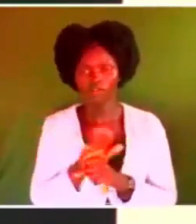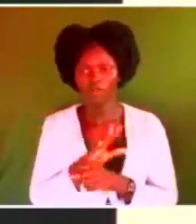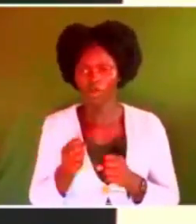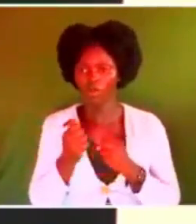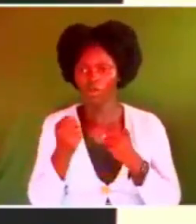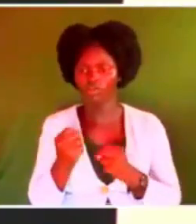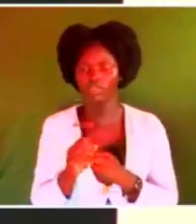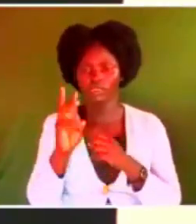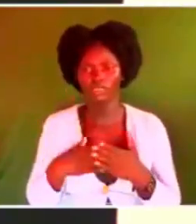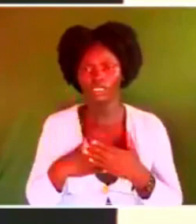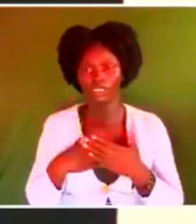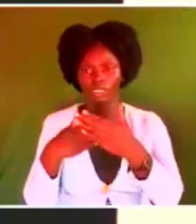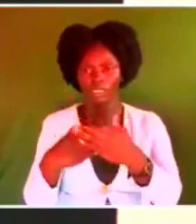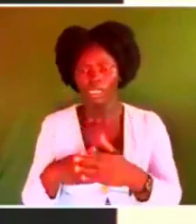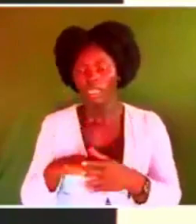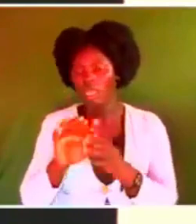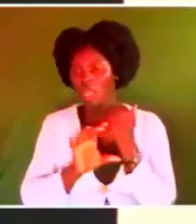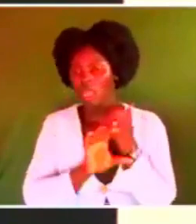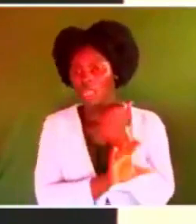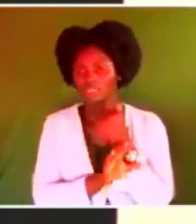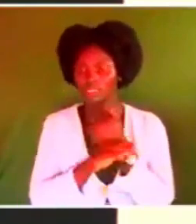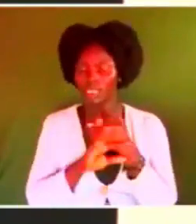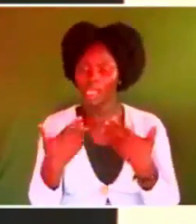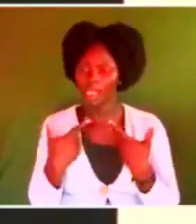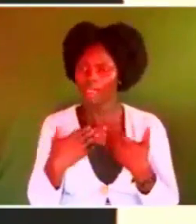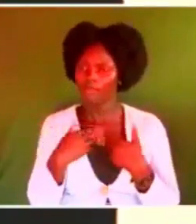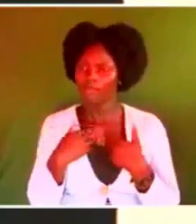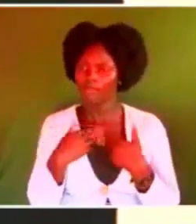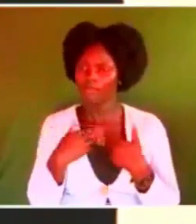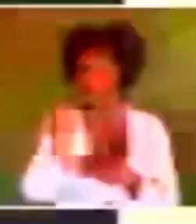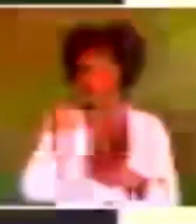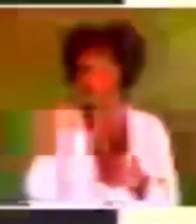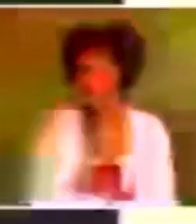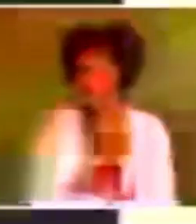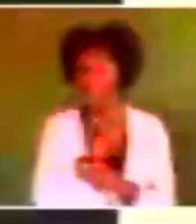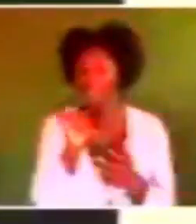country, and we have the full confidence that even those who continue to complain